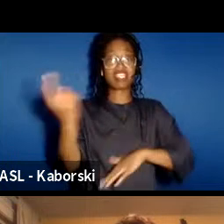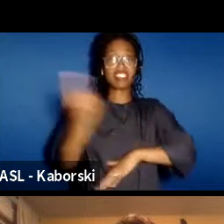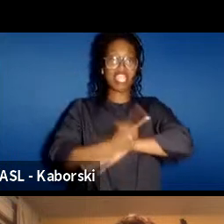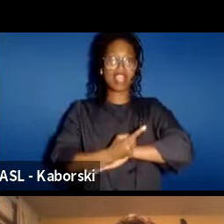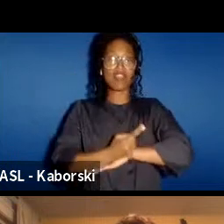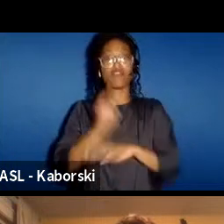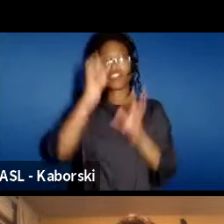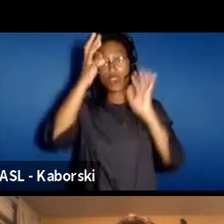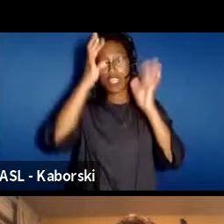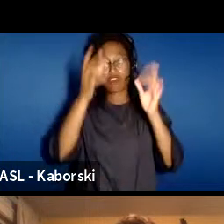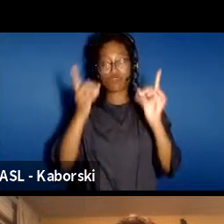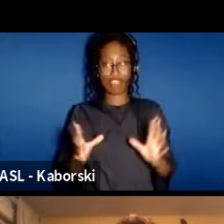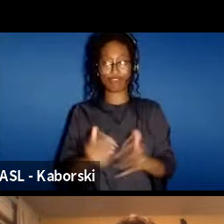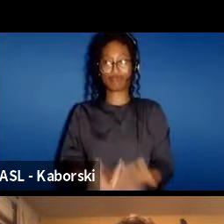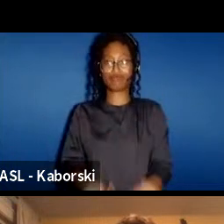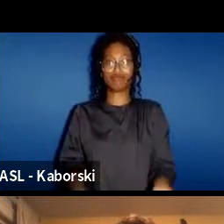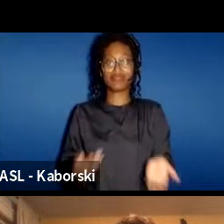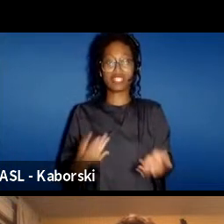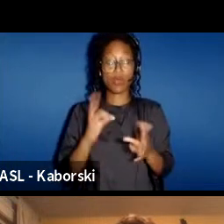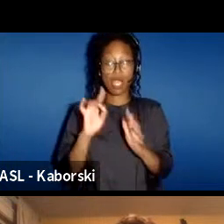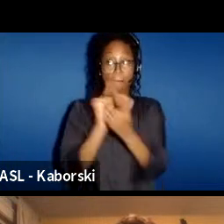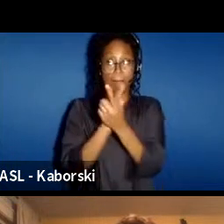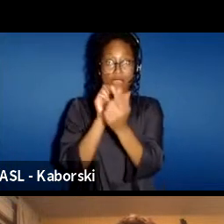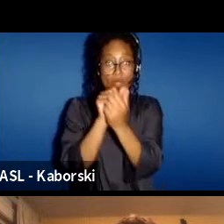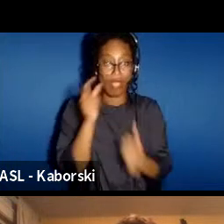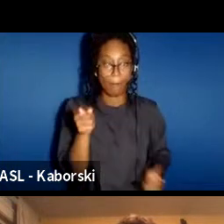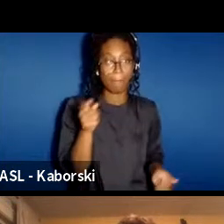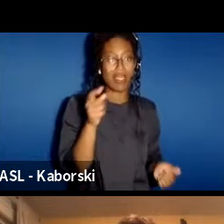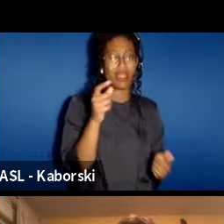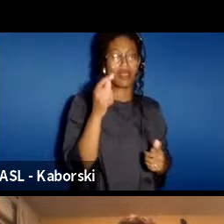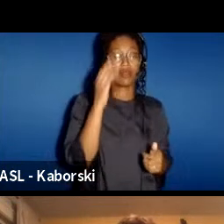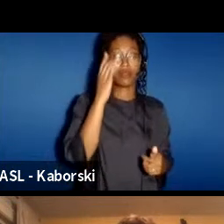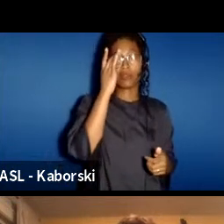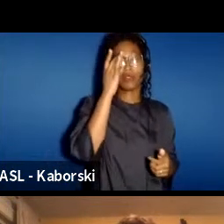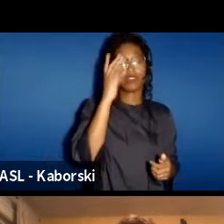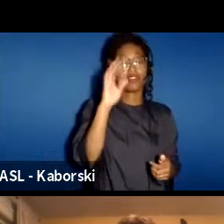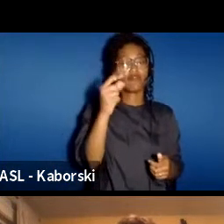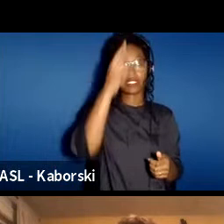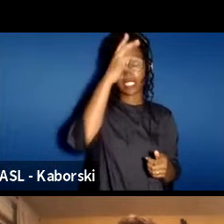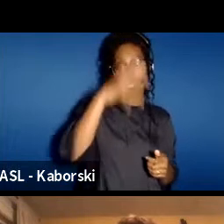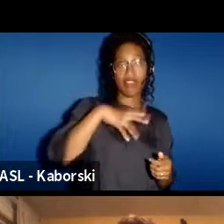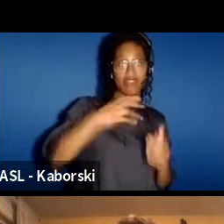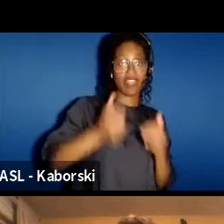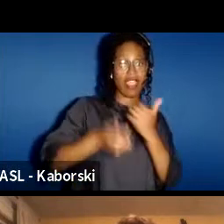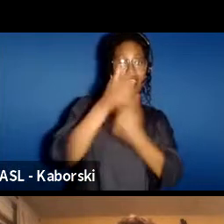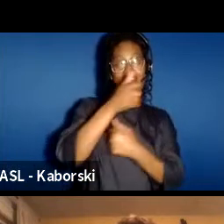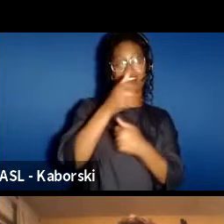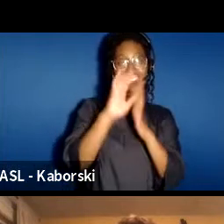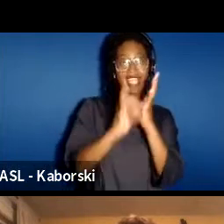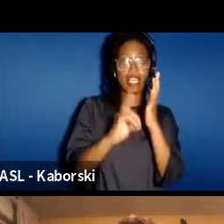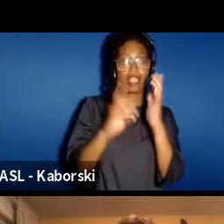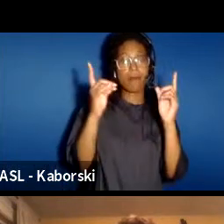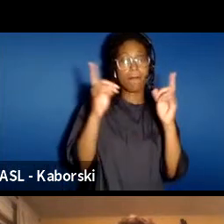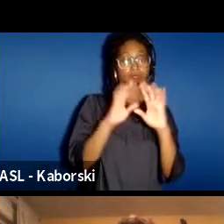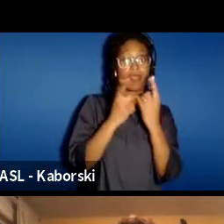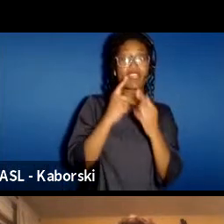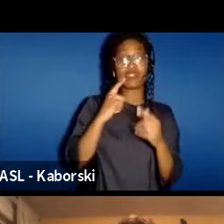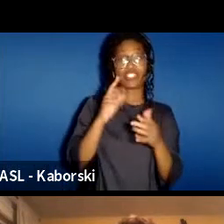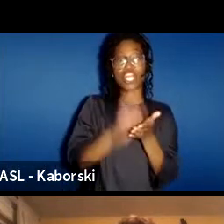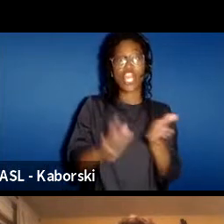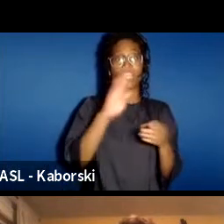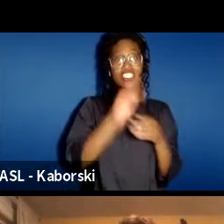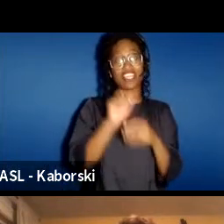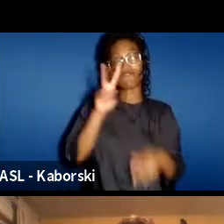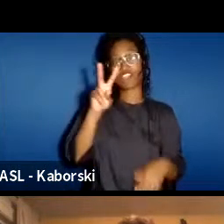the creative director. So when I met with the first fellow who was the head of the design department, he went to college in Virginia, and he was on the tennis